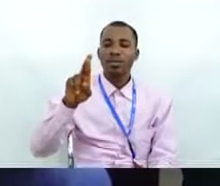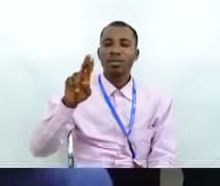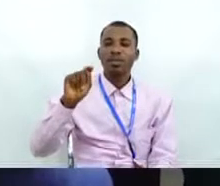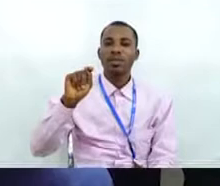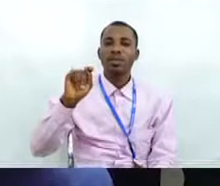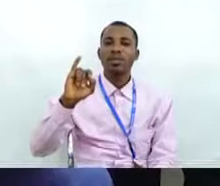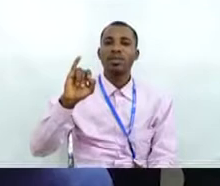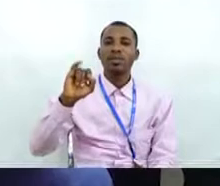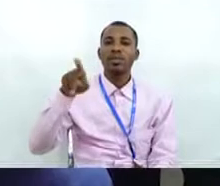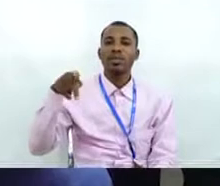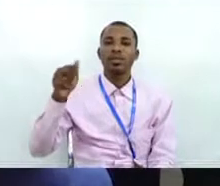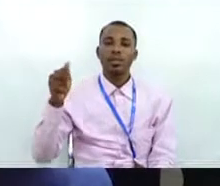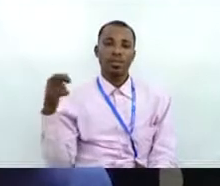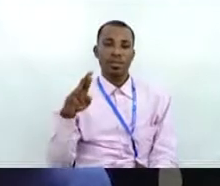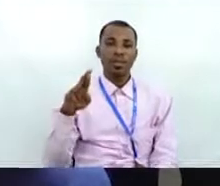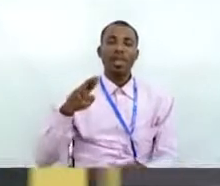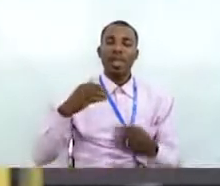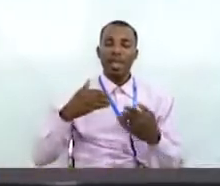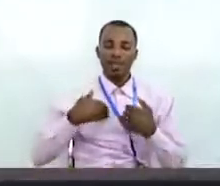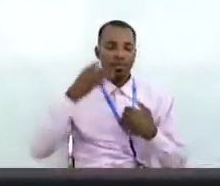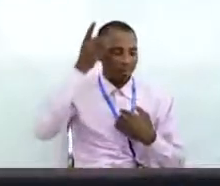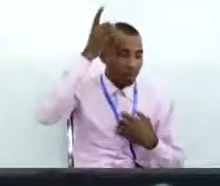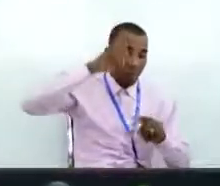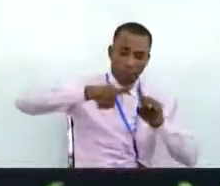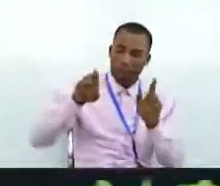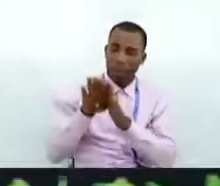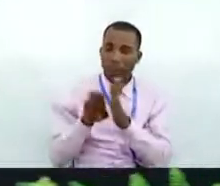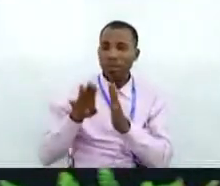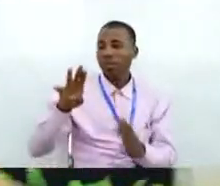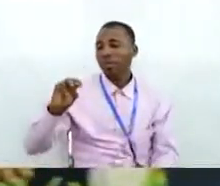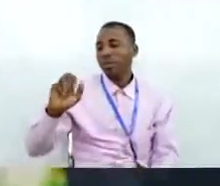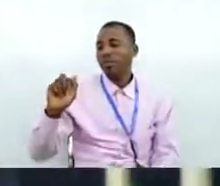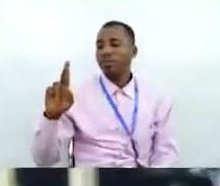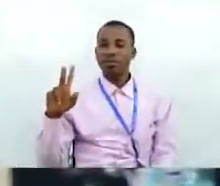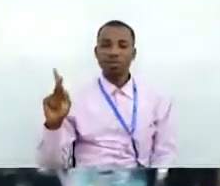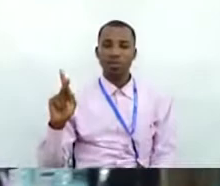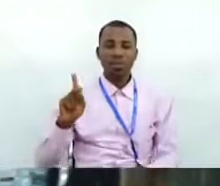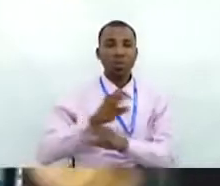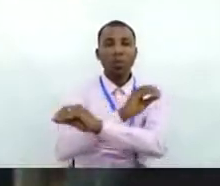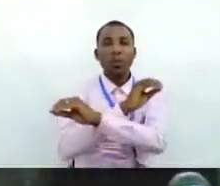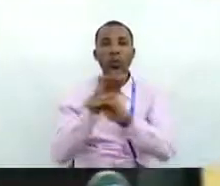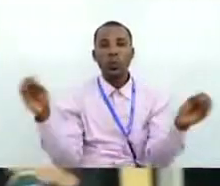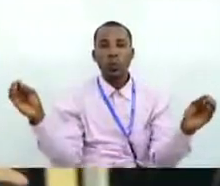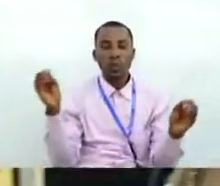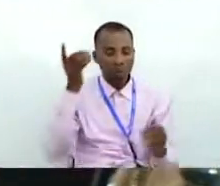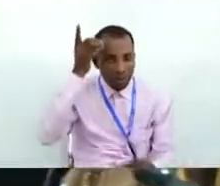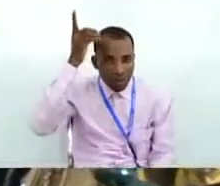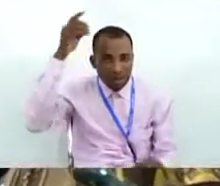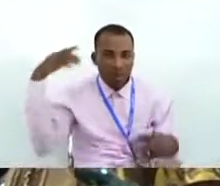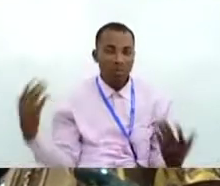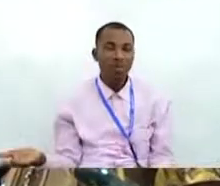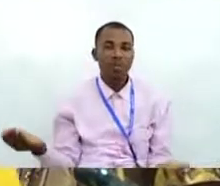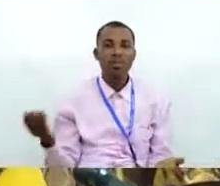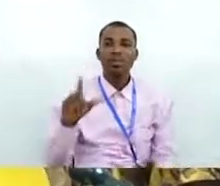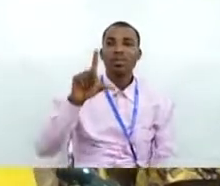It is not universal. Mark doesn't even mention any dream. Luke gospel was universal, starting from Adam. So